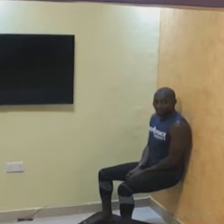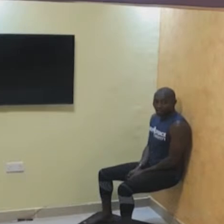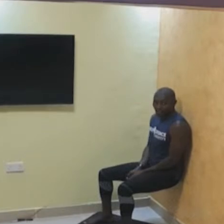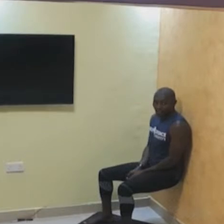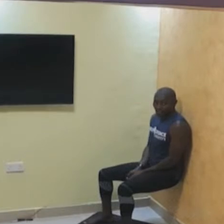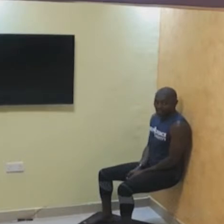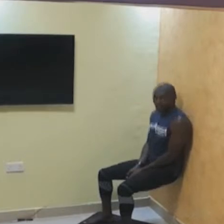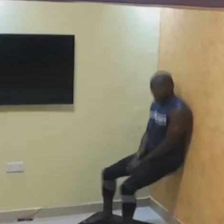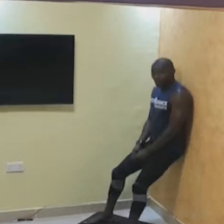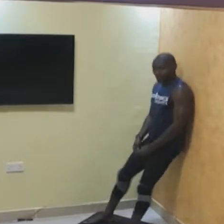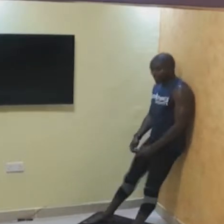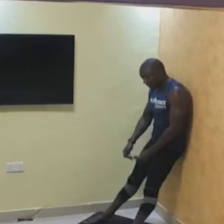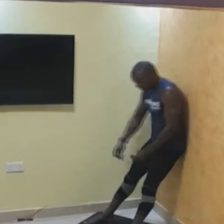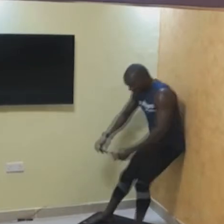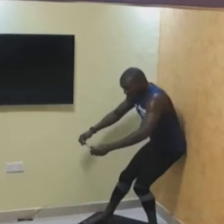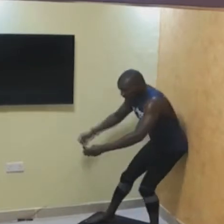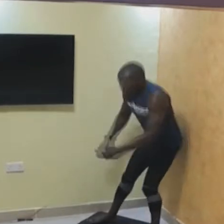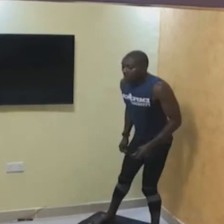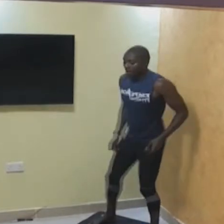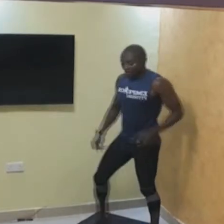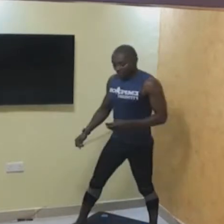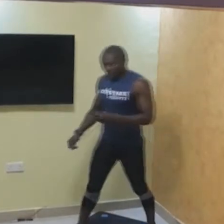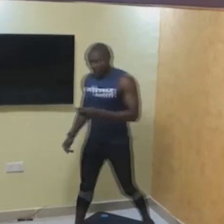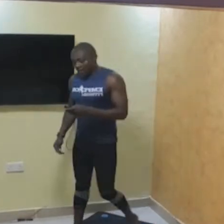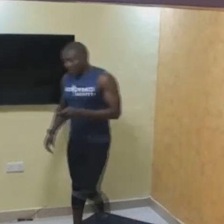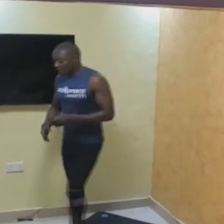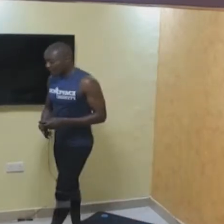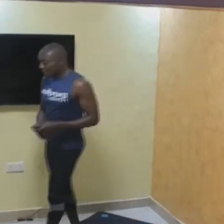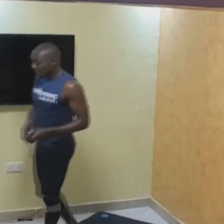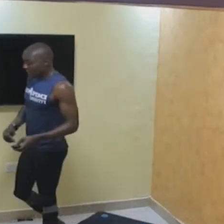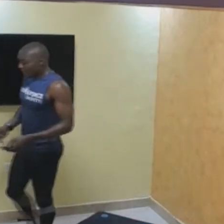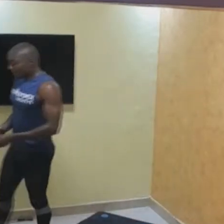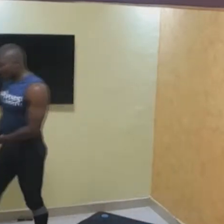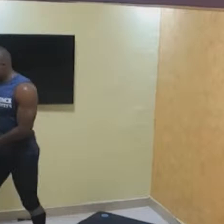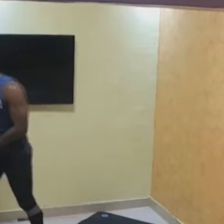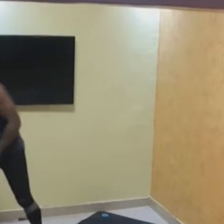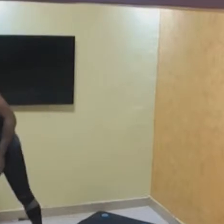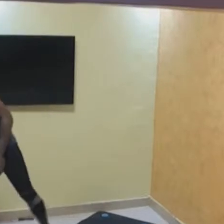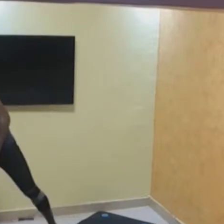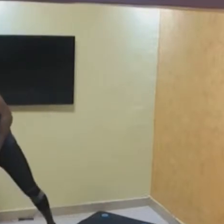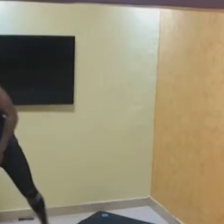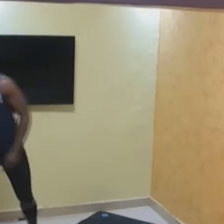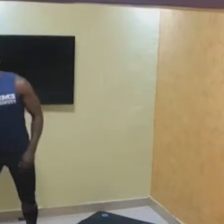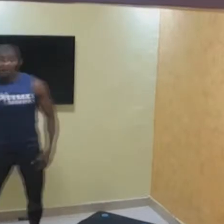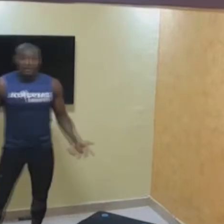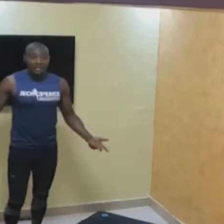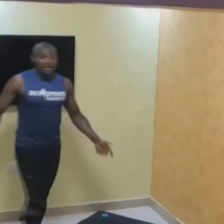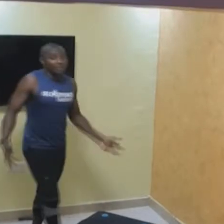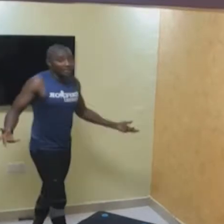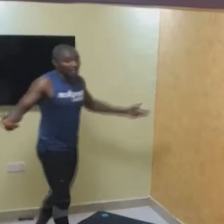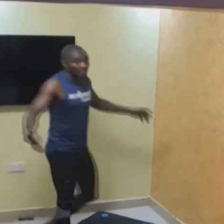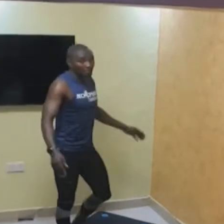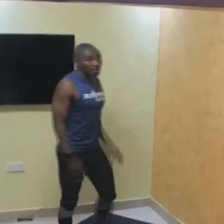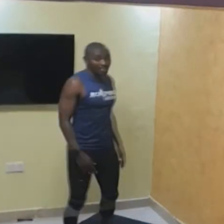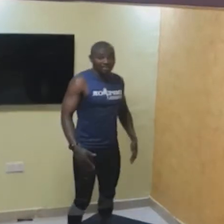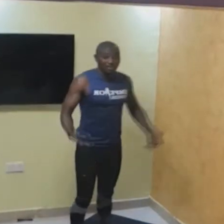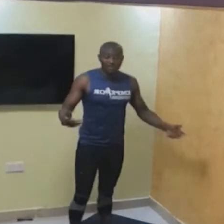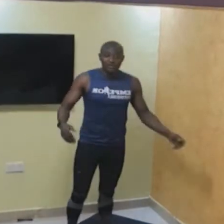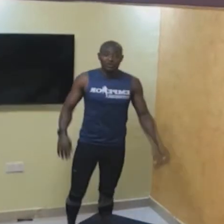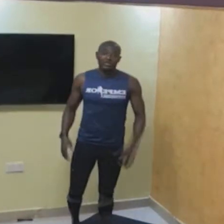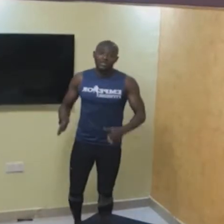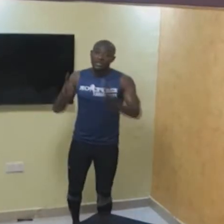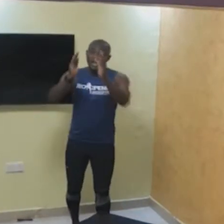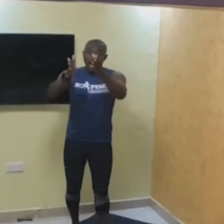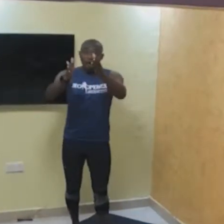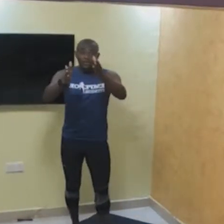here for 45 seconds. Okay, perfect. Are you ready? I'm ready. I'm liking it, I'm loving it. So far